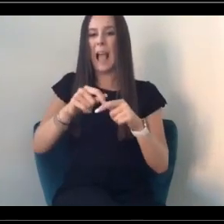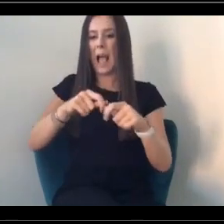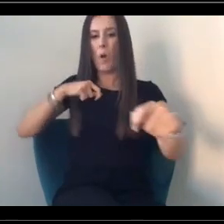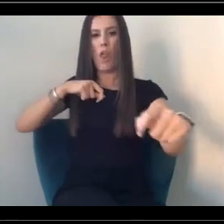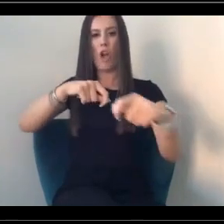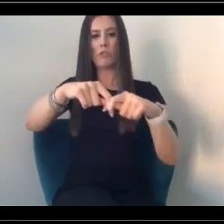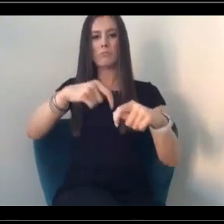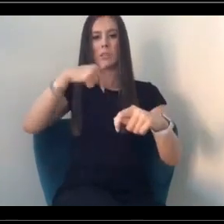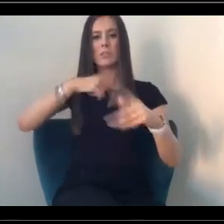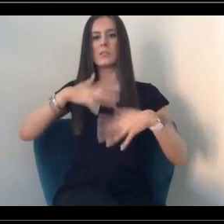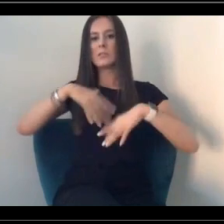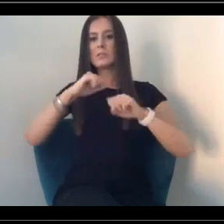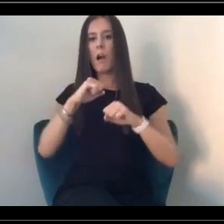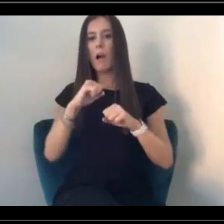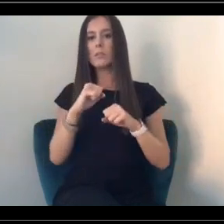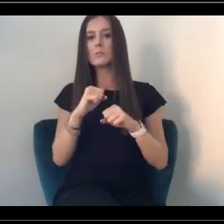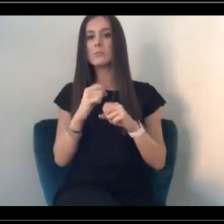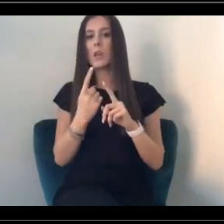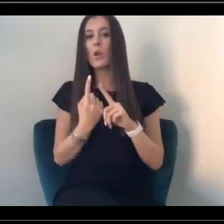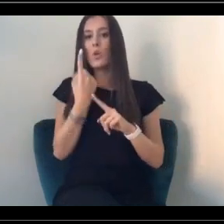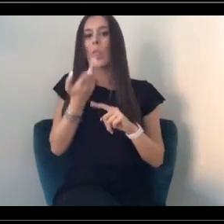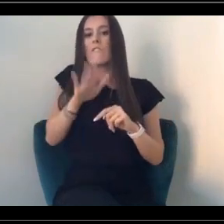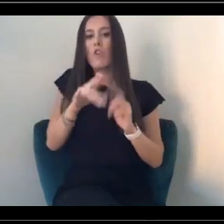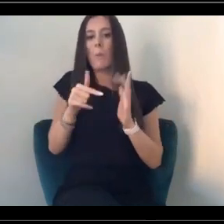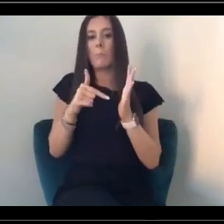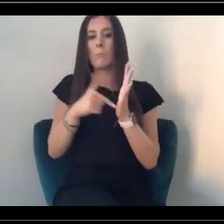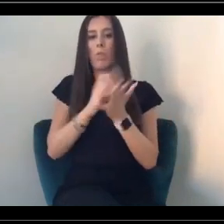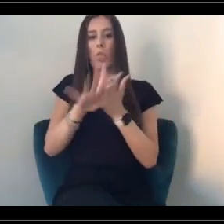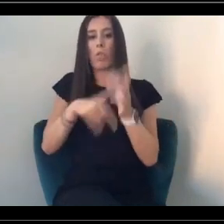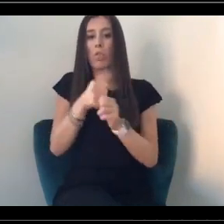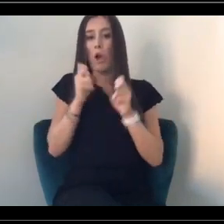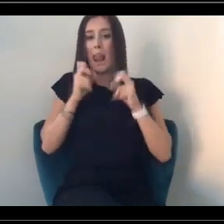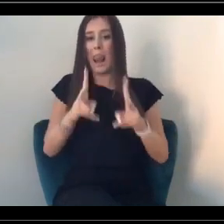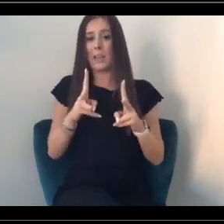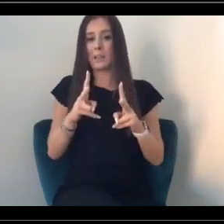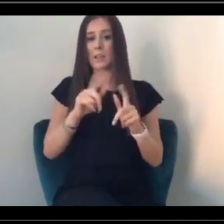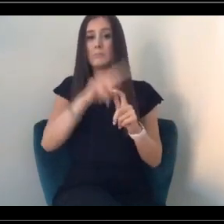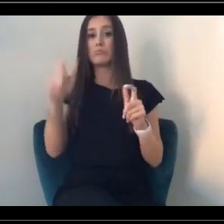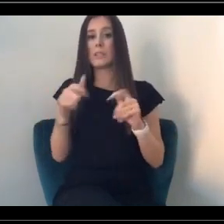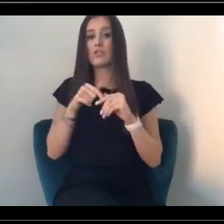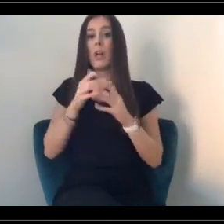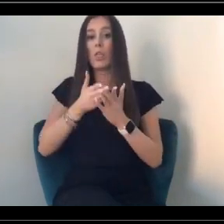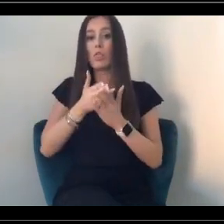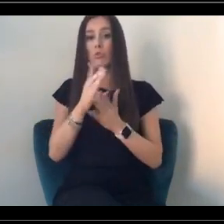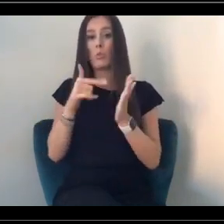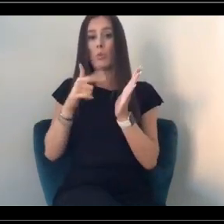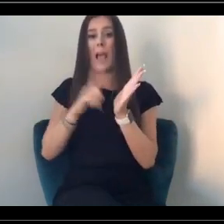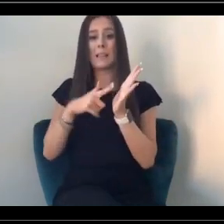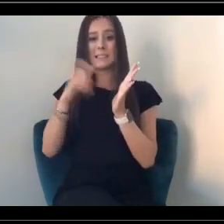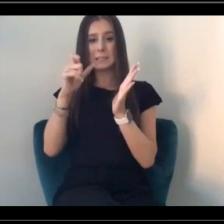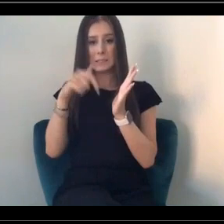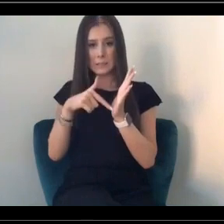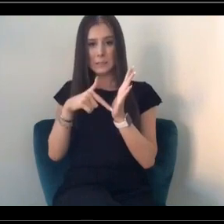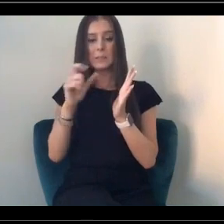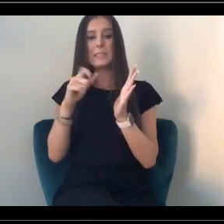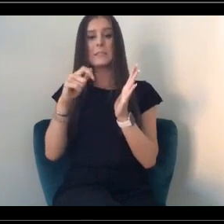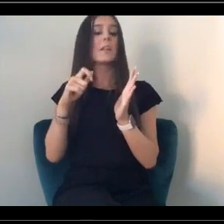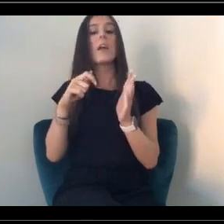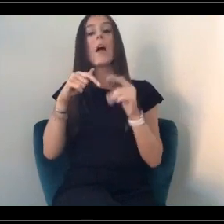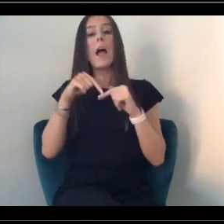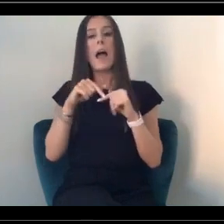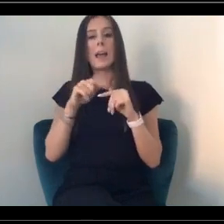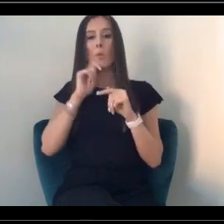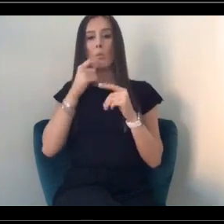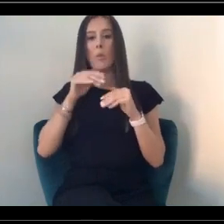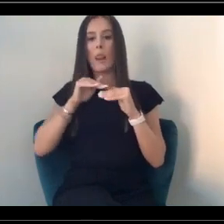starts just north of Thong Lane bridge over LTC, and it's most probably over